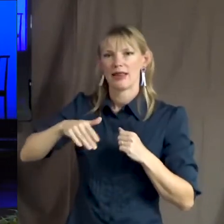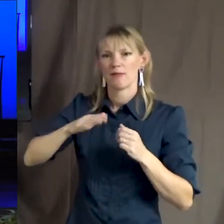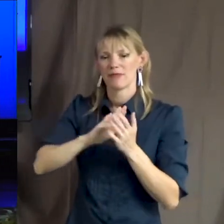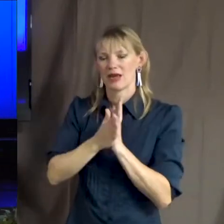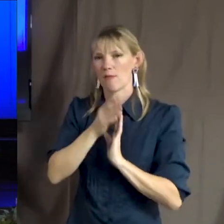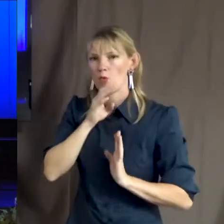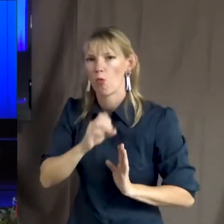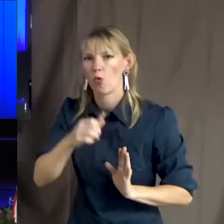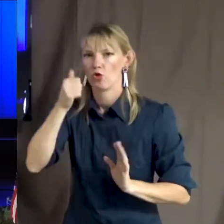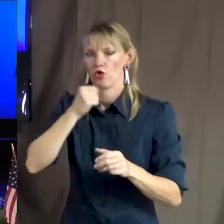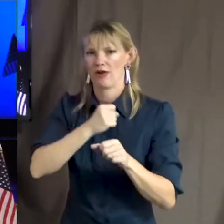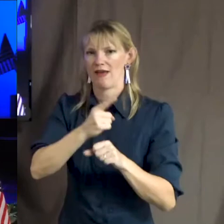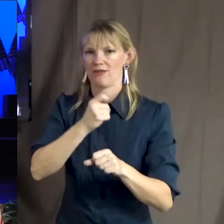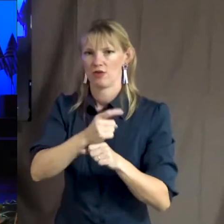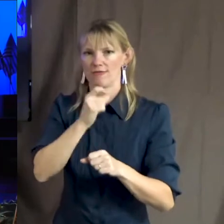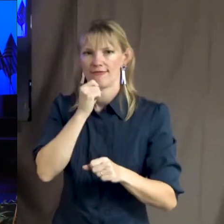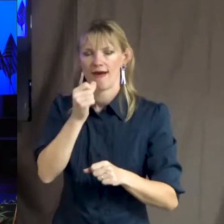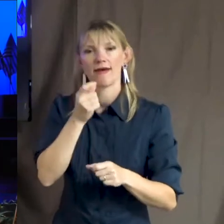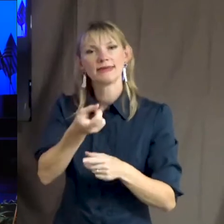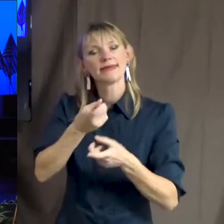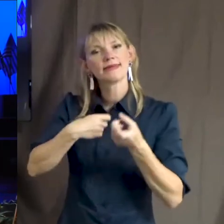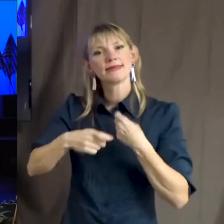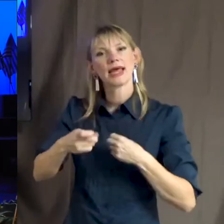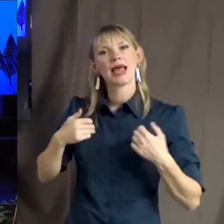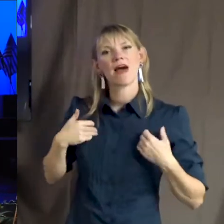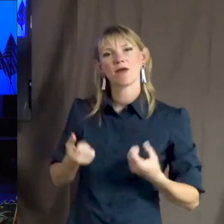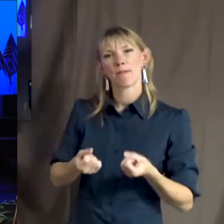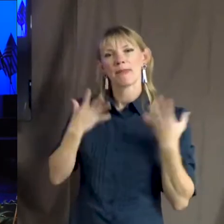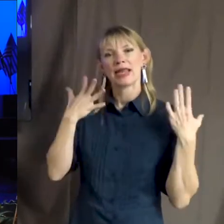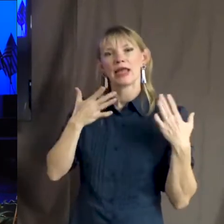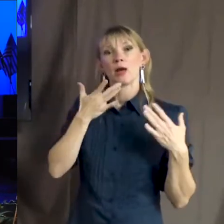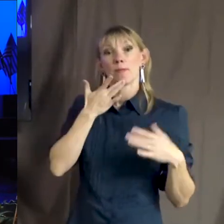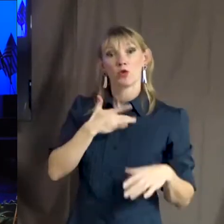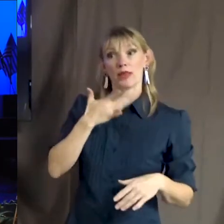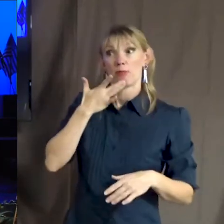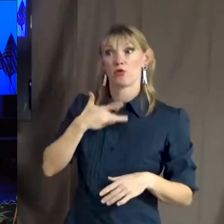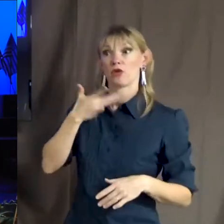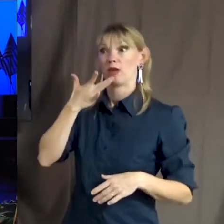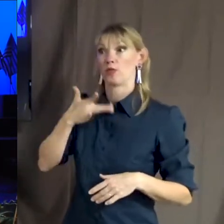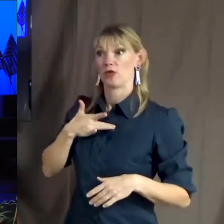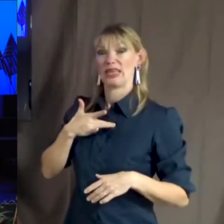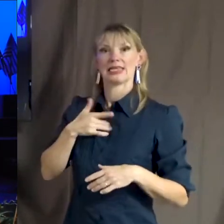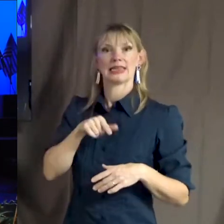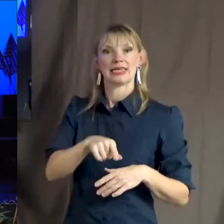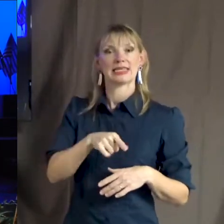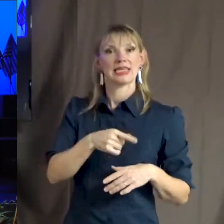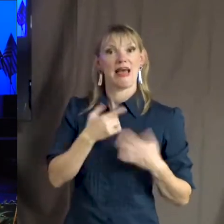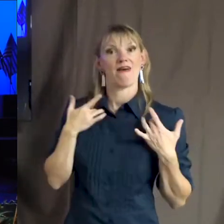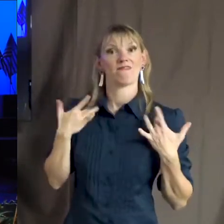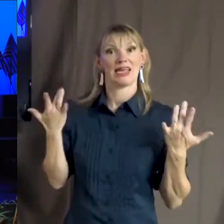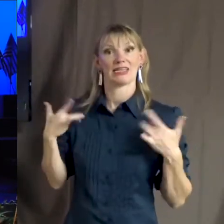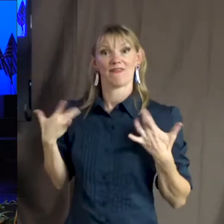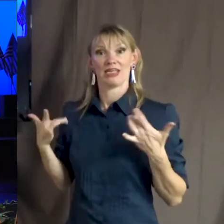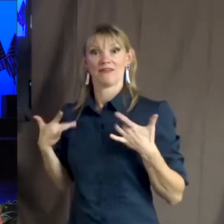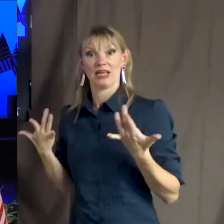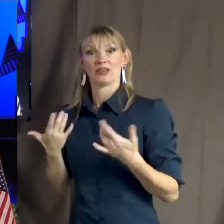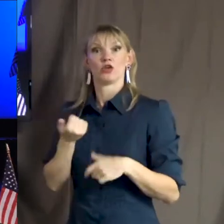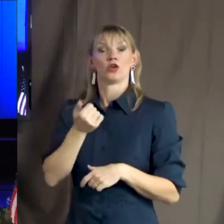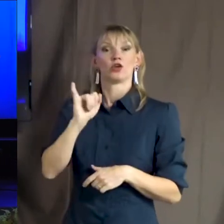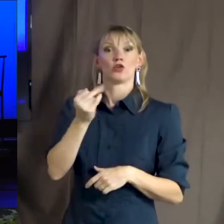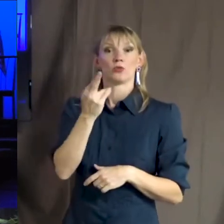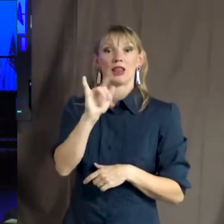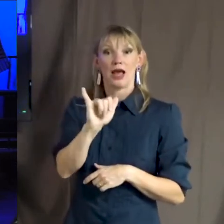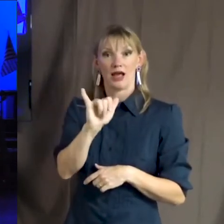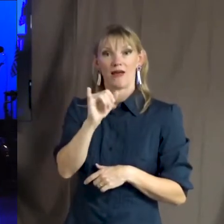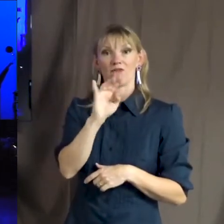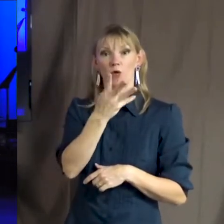but perhaps has had these many birthdays through these revolutionary events. July 4th,